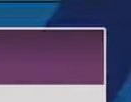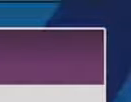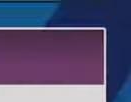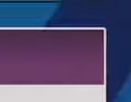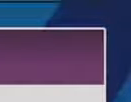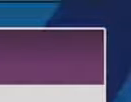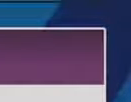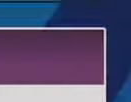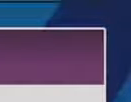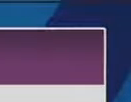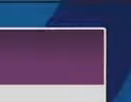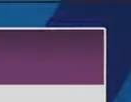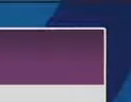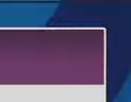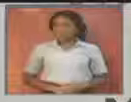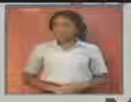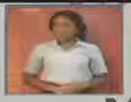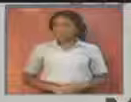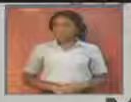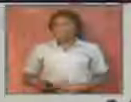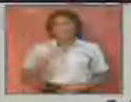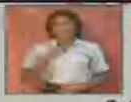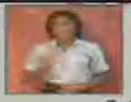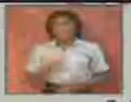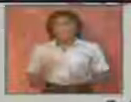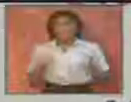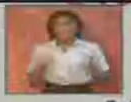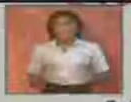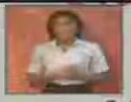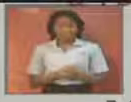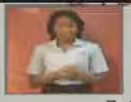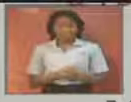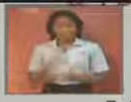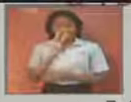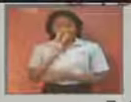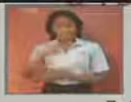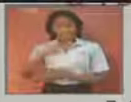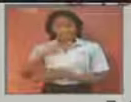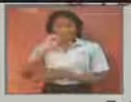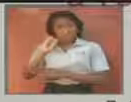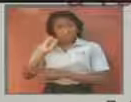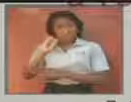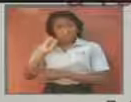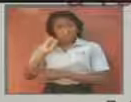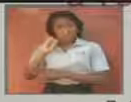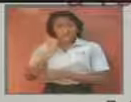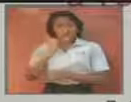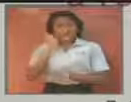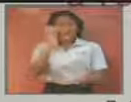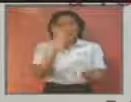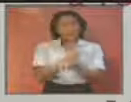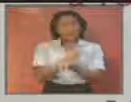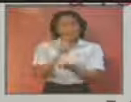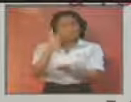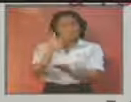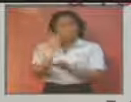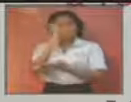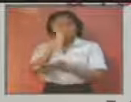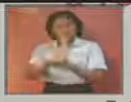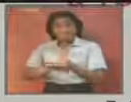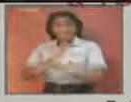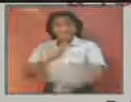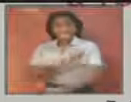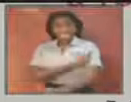we know so far is that WHO has approved vaccines, meaning that you use the first dose of the same type of vaccine. For